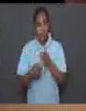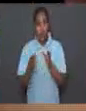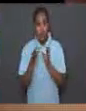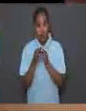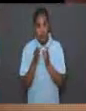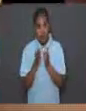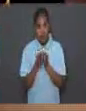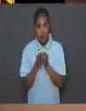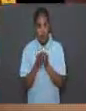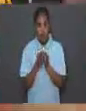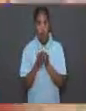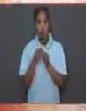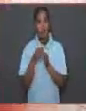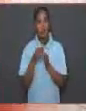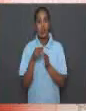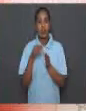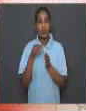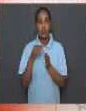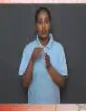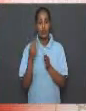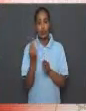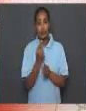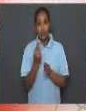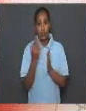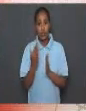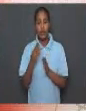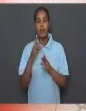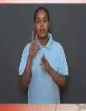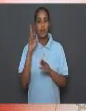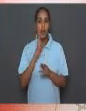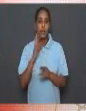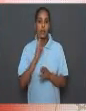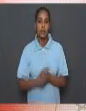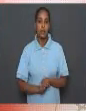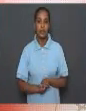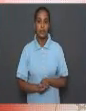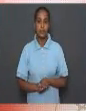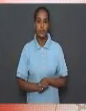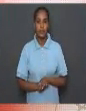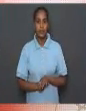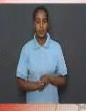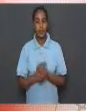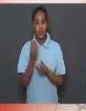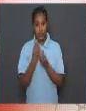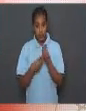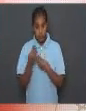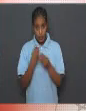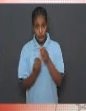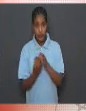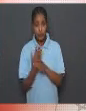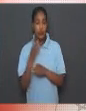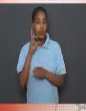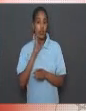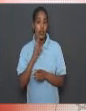collected and refined into a usable rubber. The commercial source of